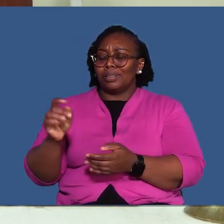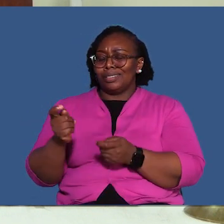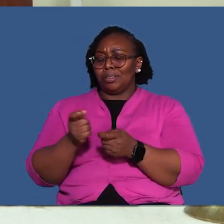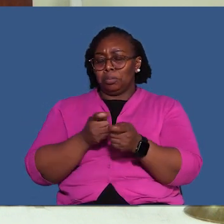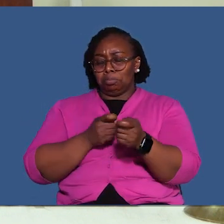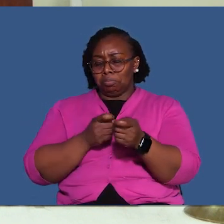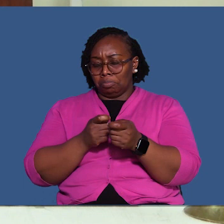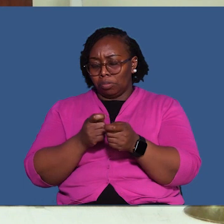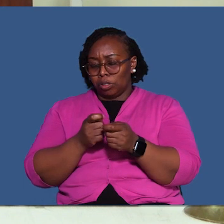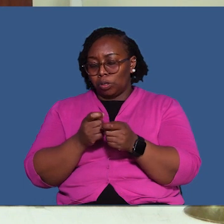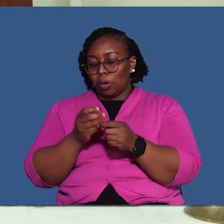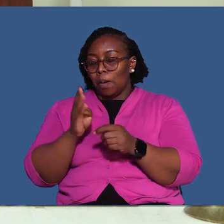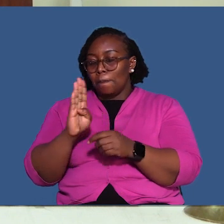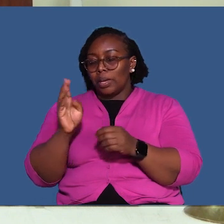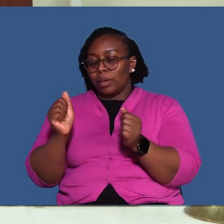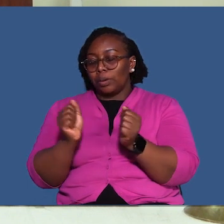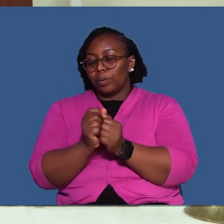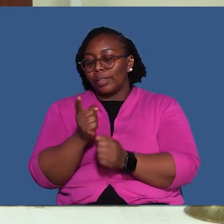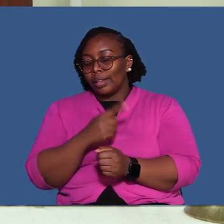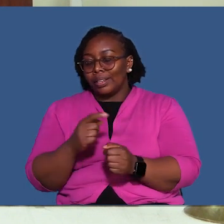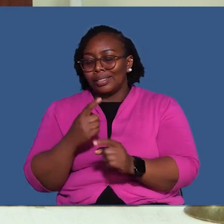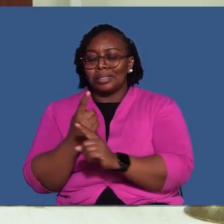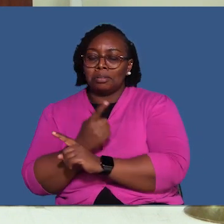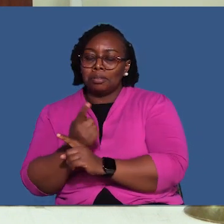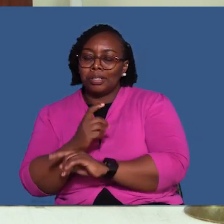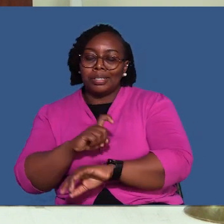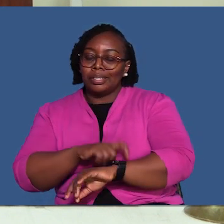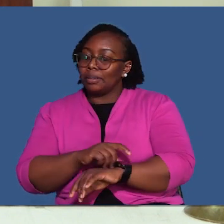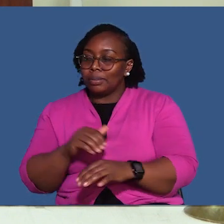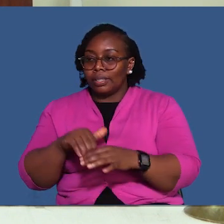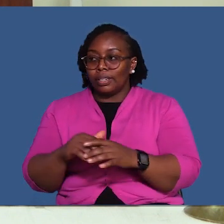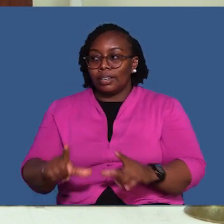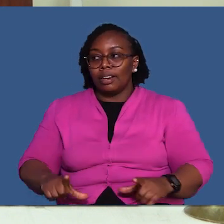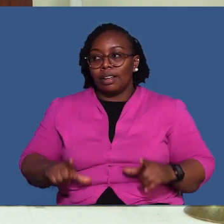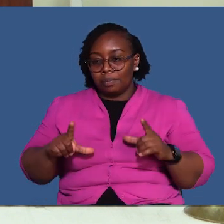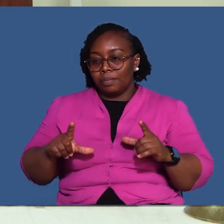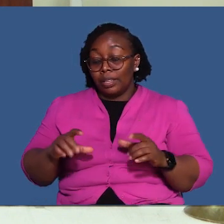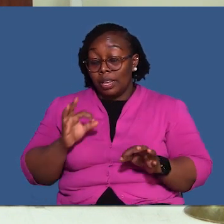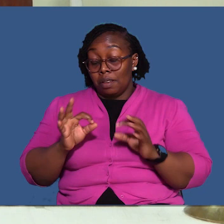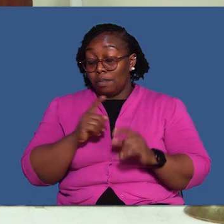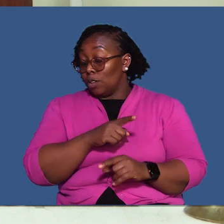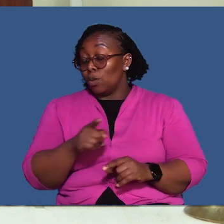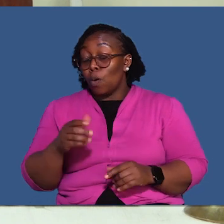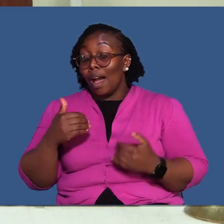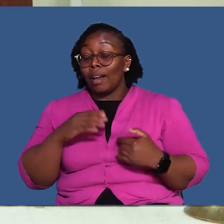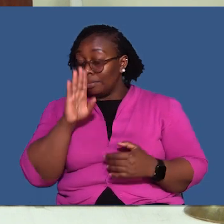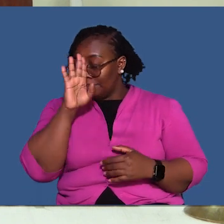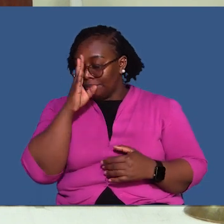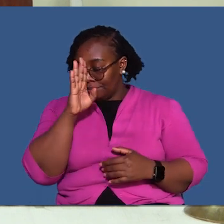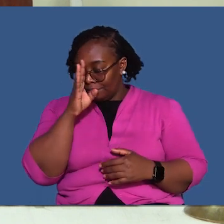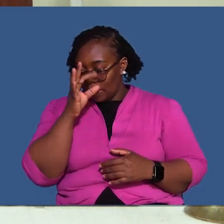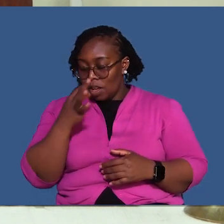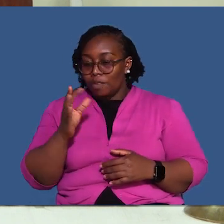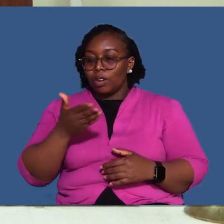us in all aspects of life. If you have any doubt of